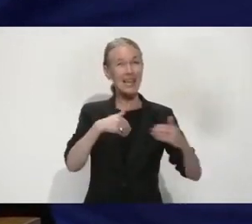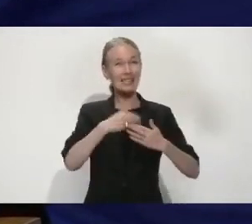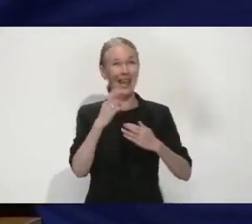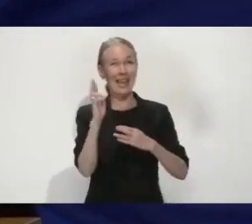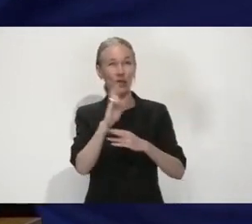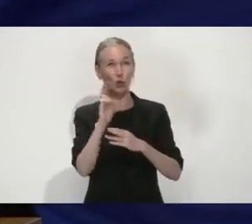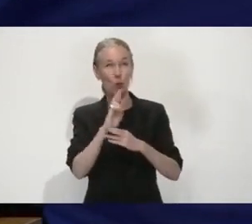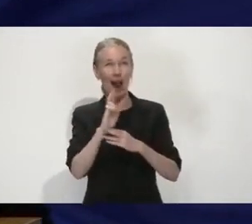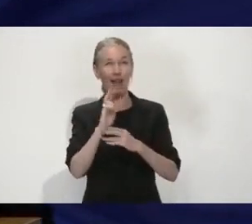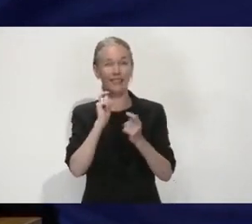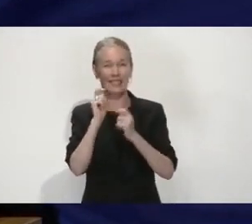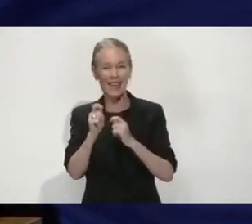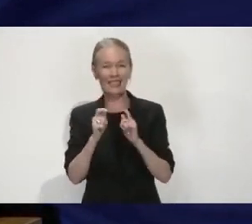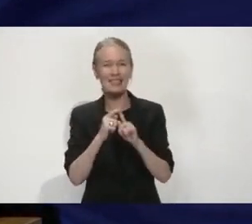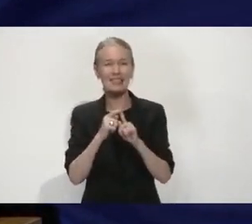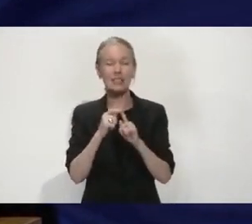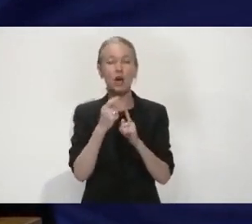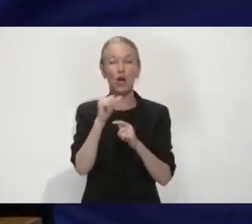9,871.